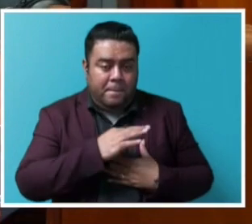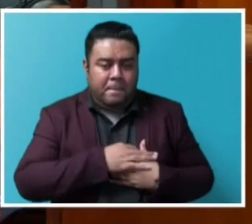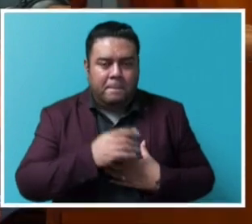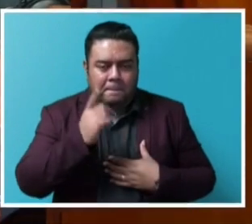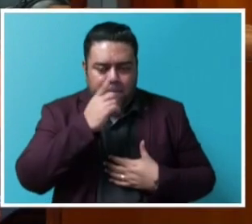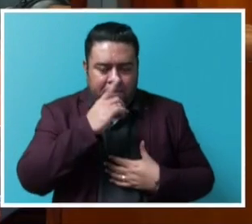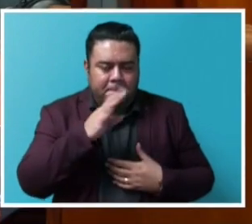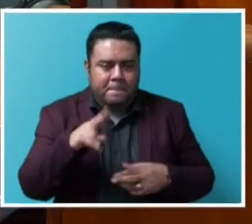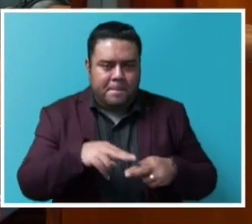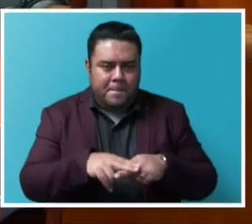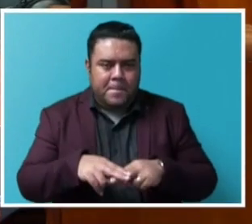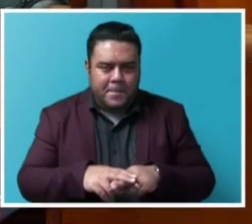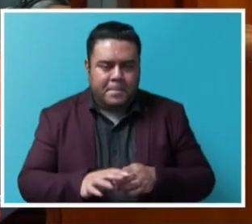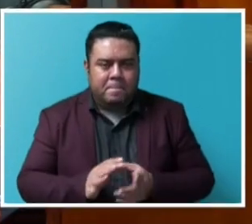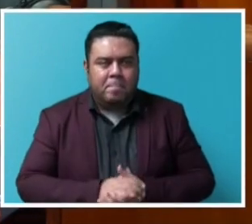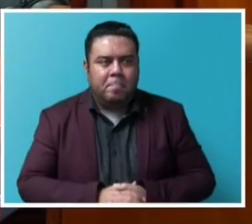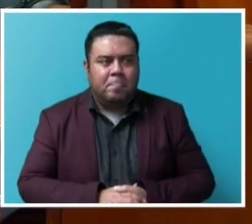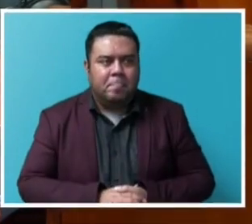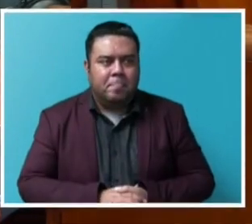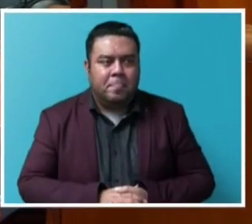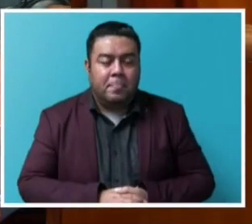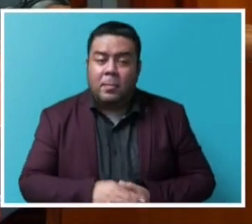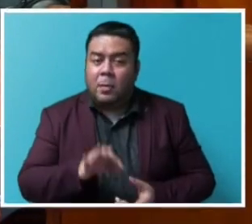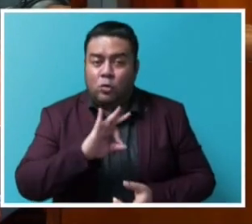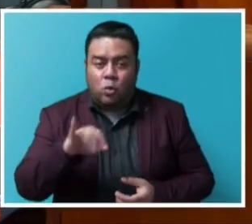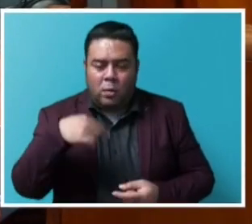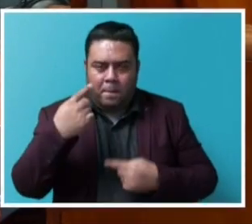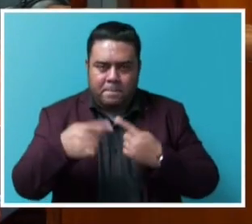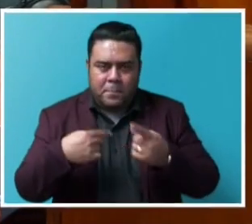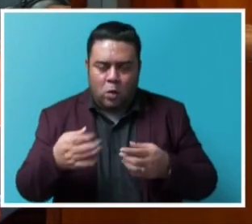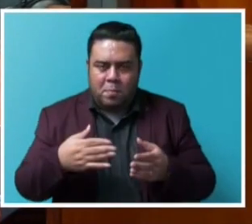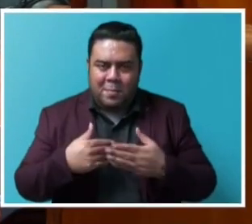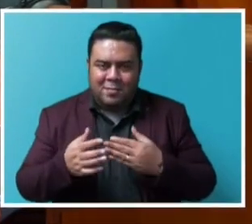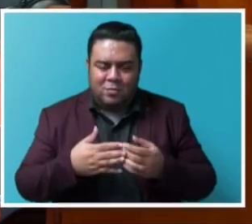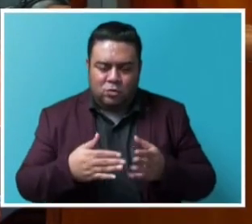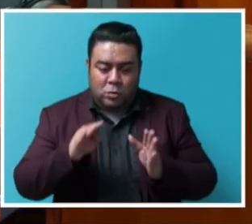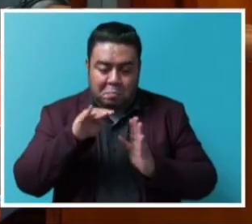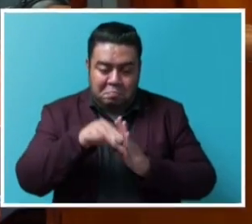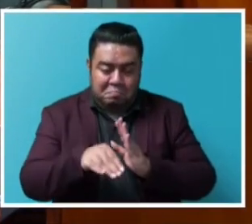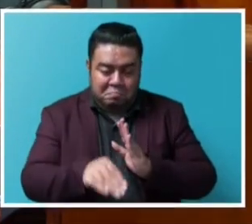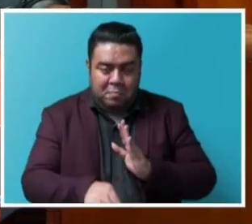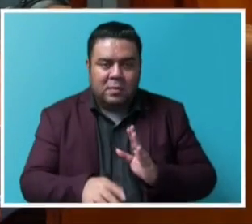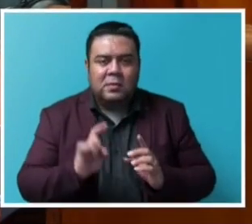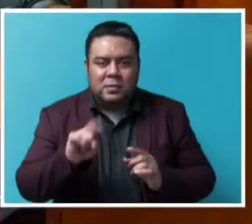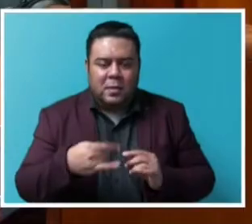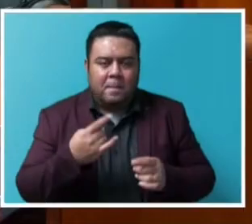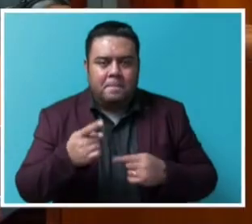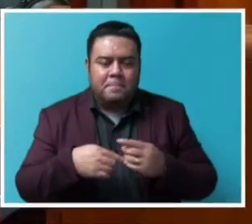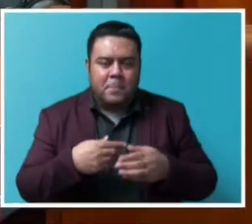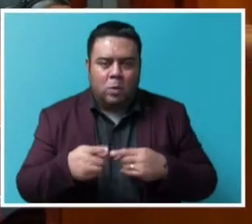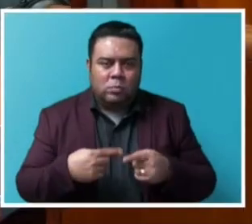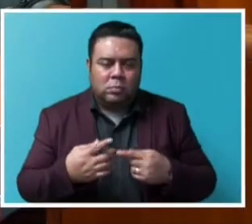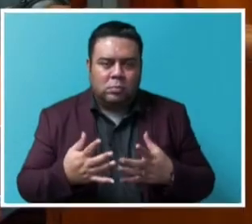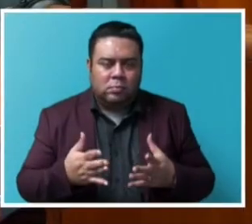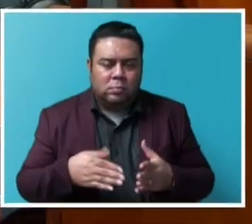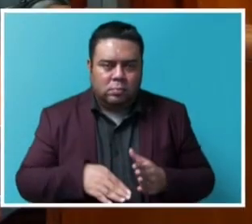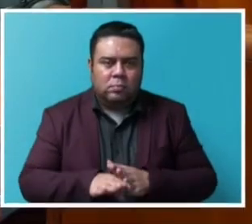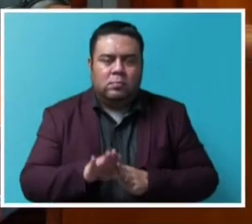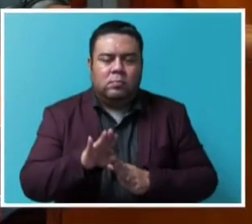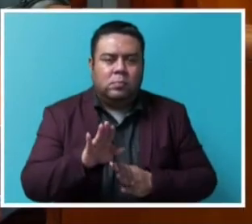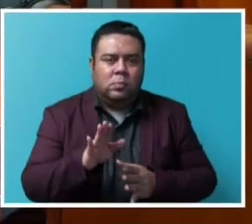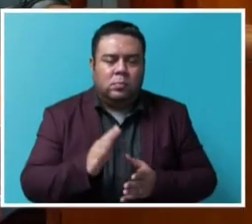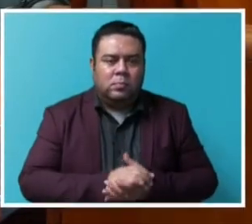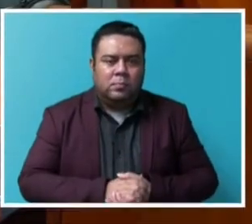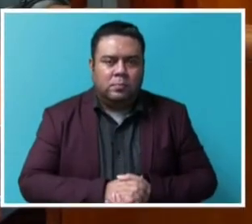people of Fiji. It's not about managing decline, it is about engineering a revival.